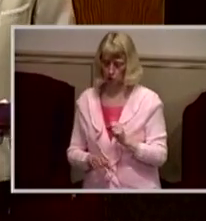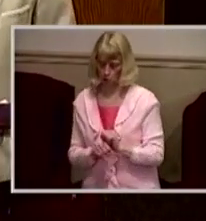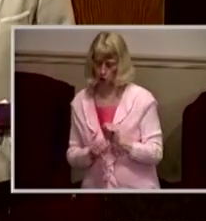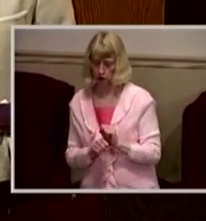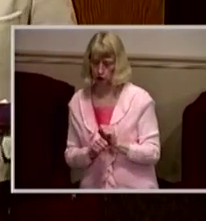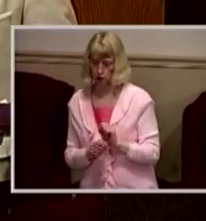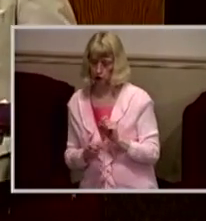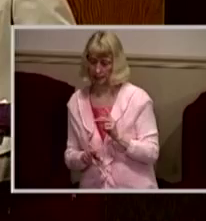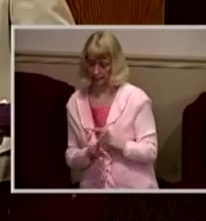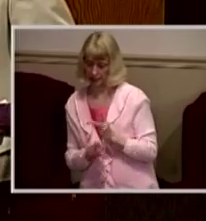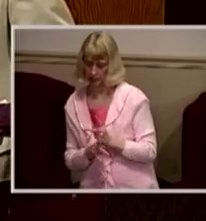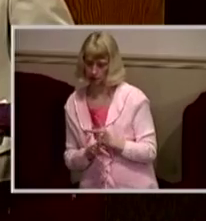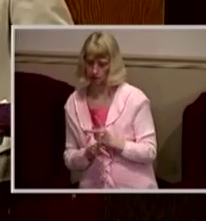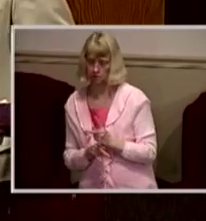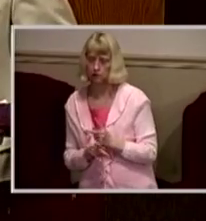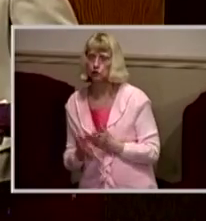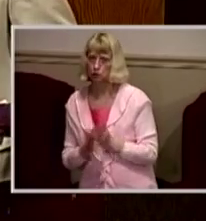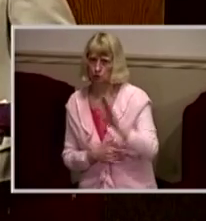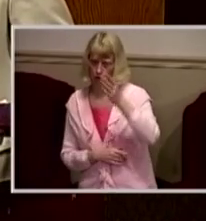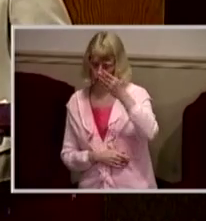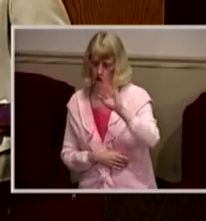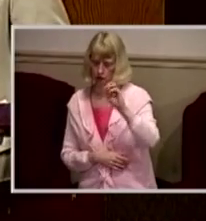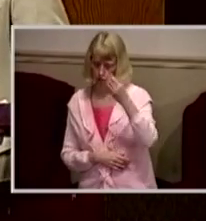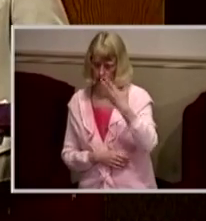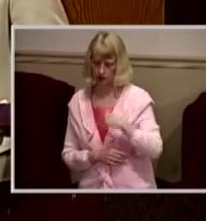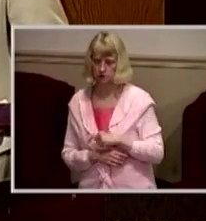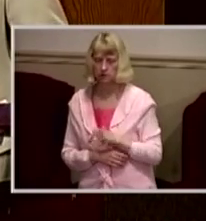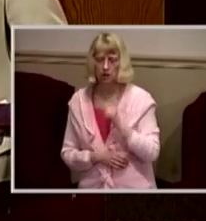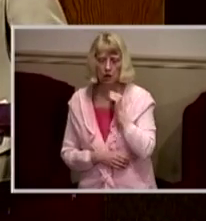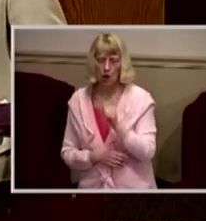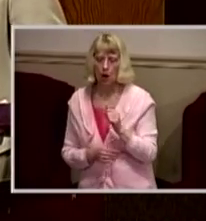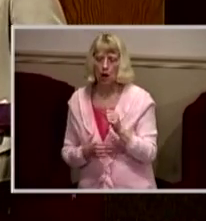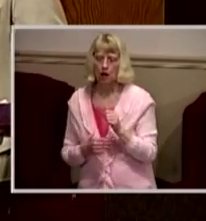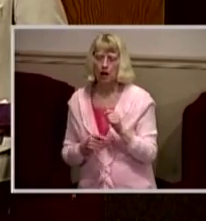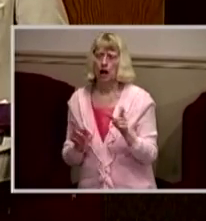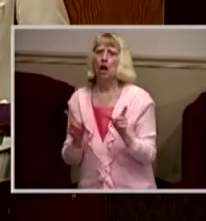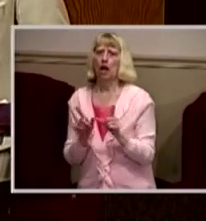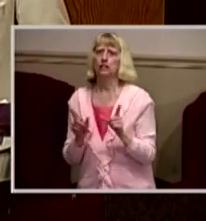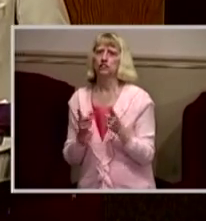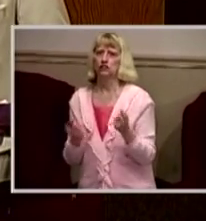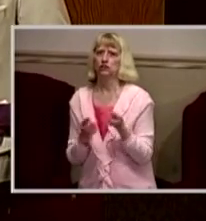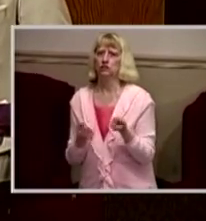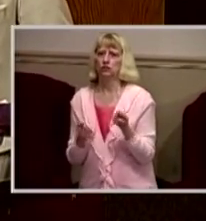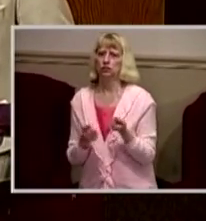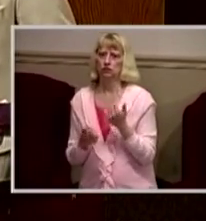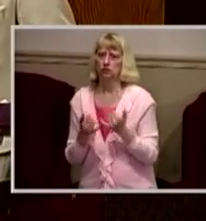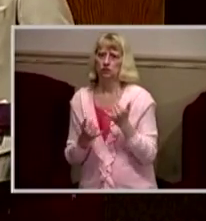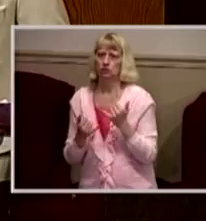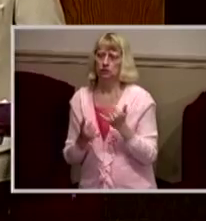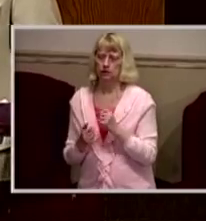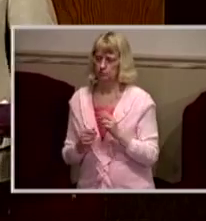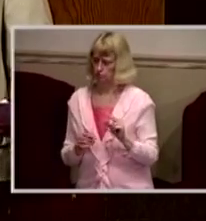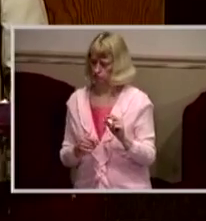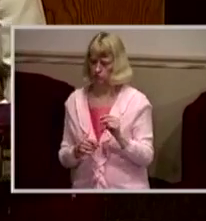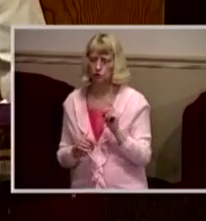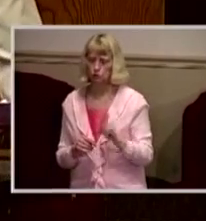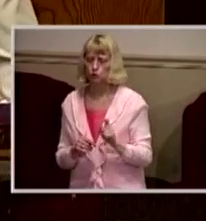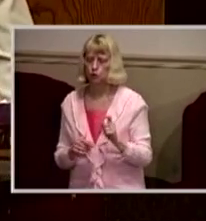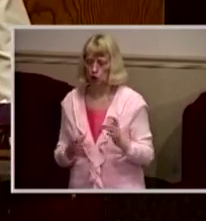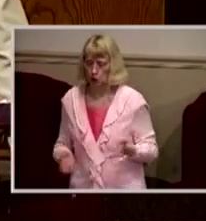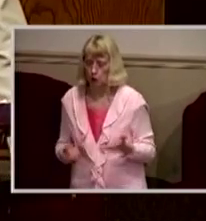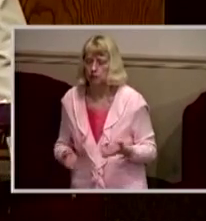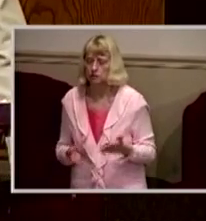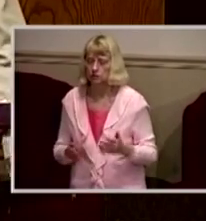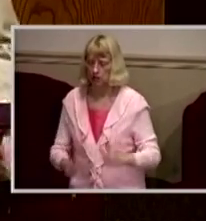salvation. It's by God's grace. And again, that doesn't give us the license to sin. It should give us the encouragement to live for the Lord